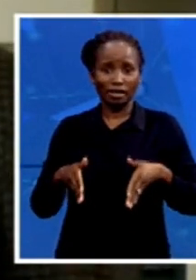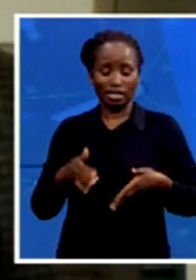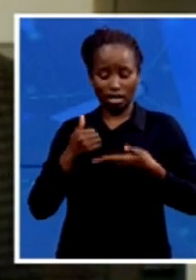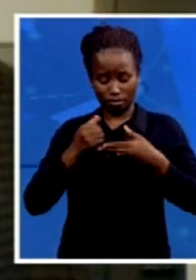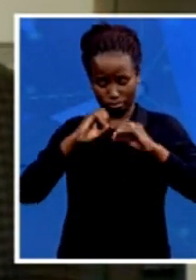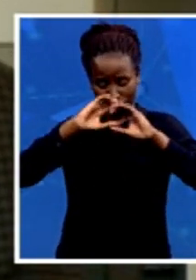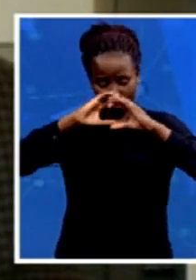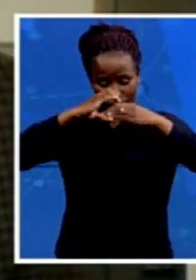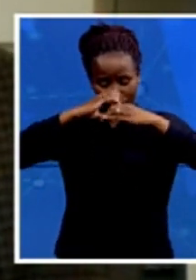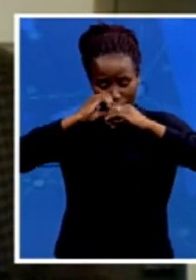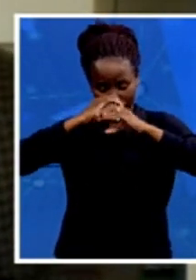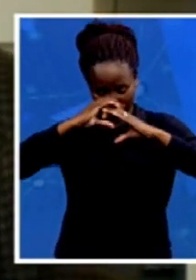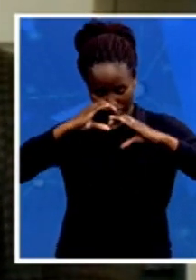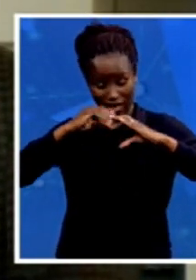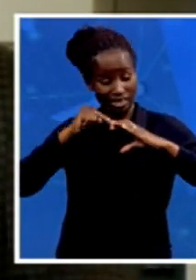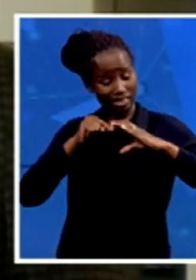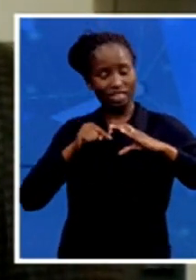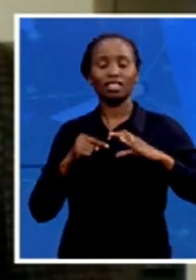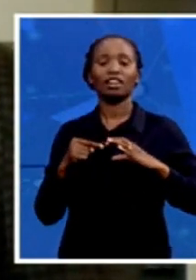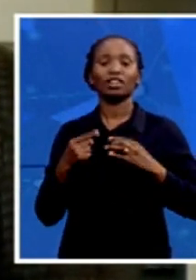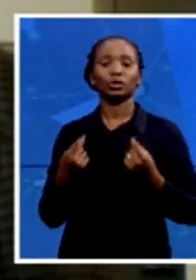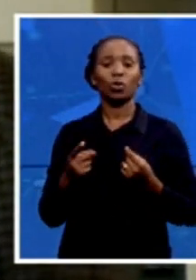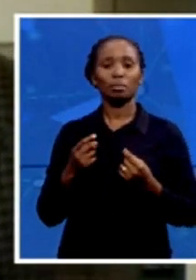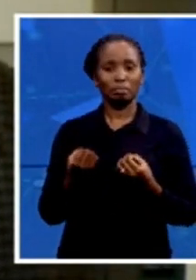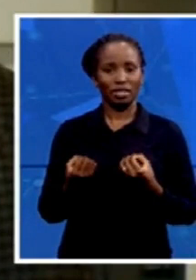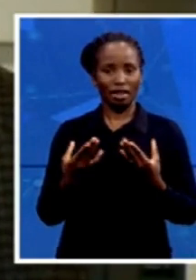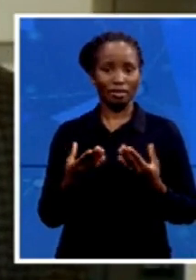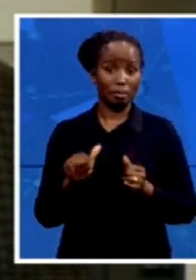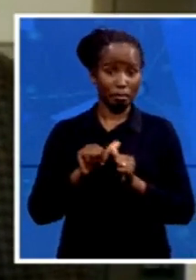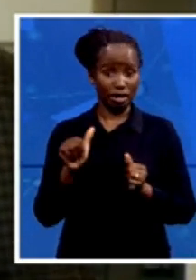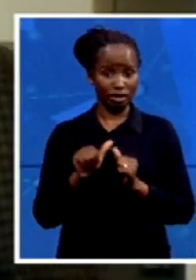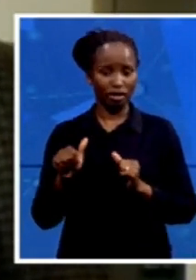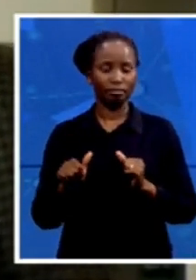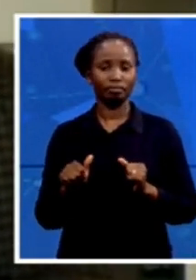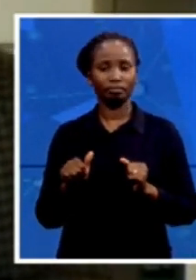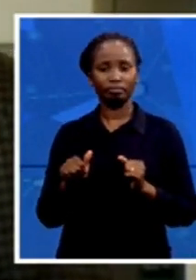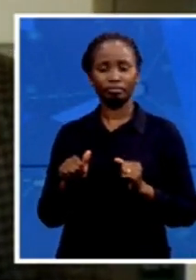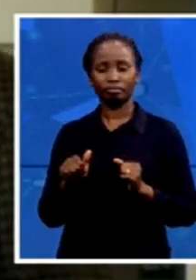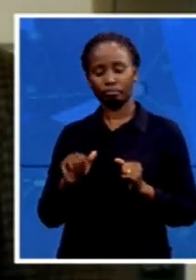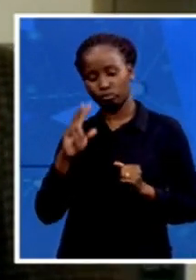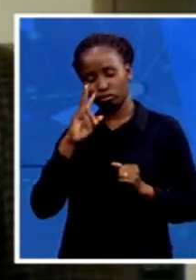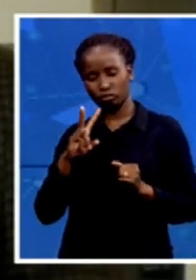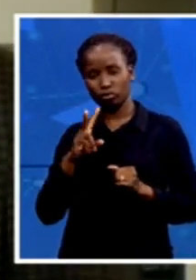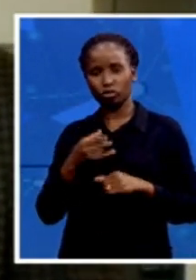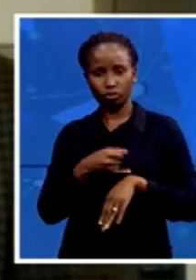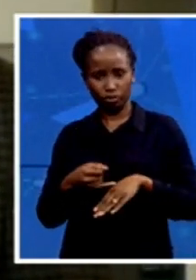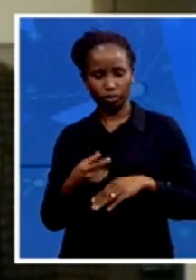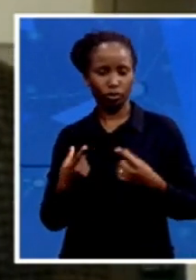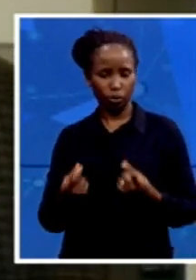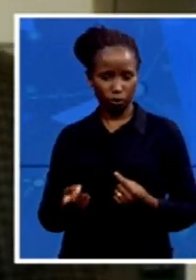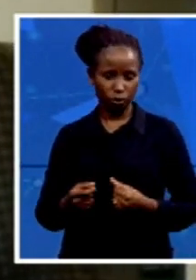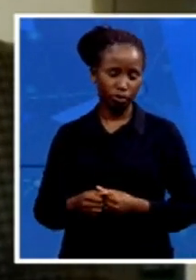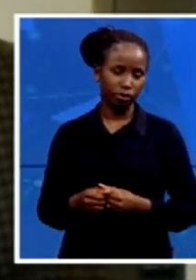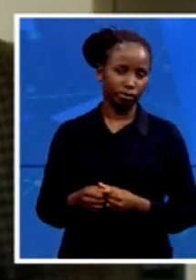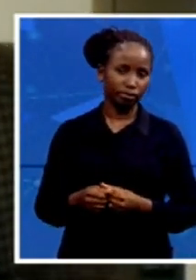better, operative, exposure, and looking at the benefits of the surgeon, which included a three-dimensional